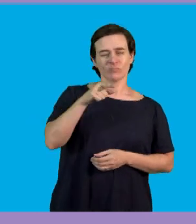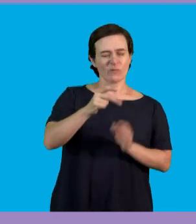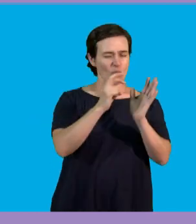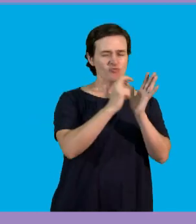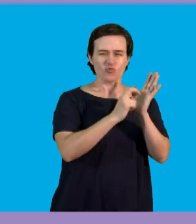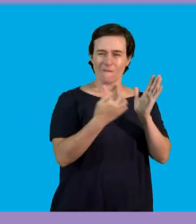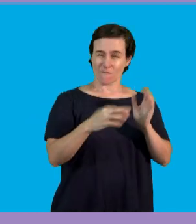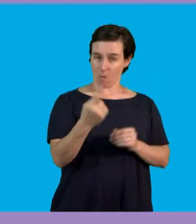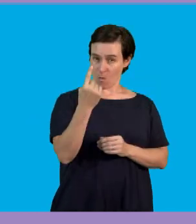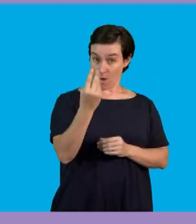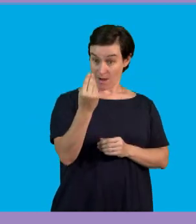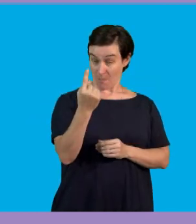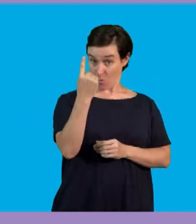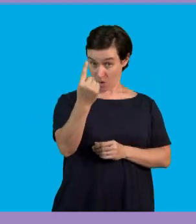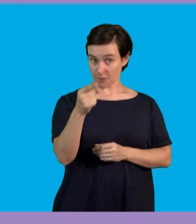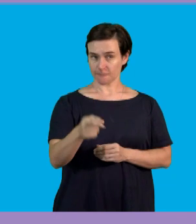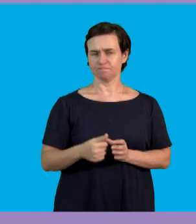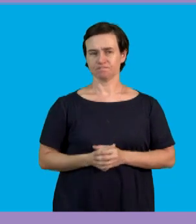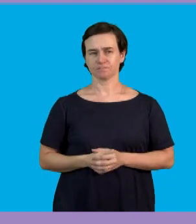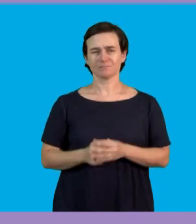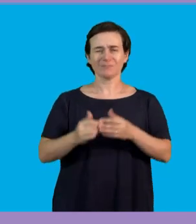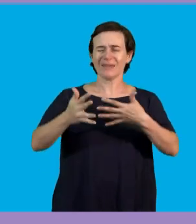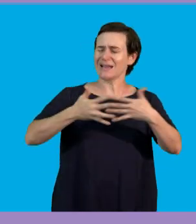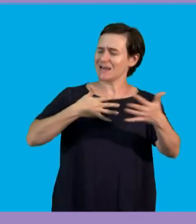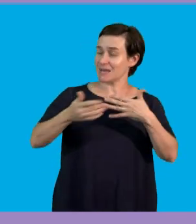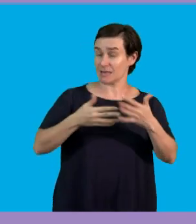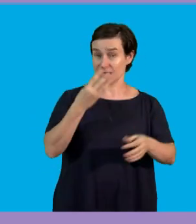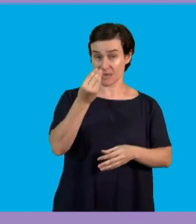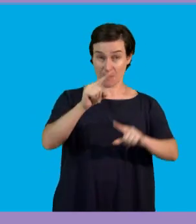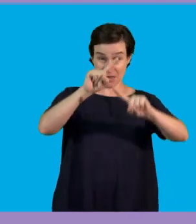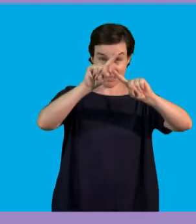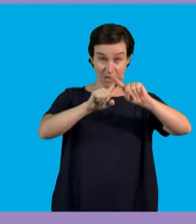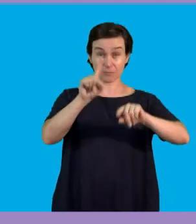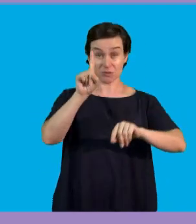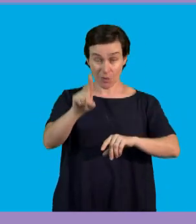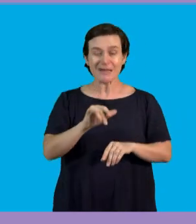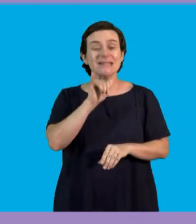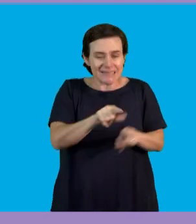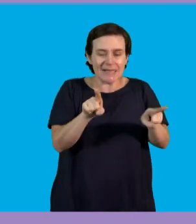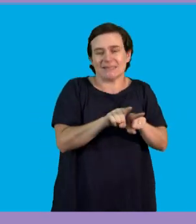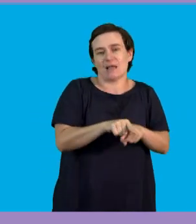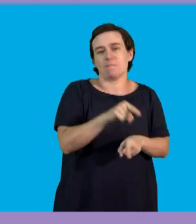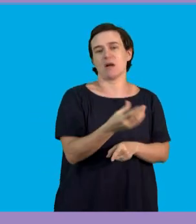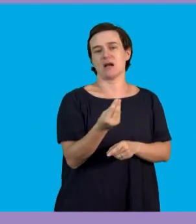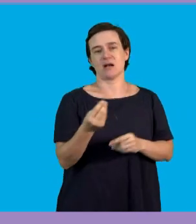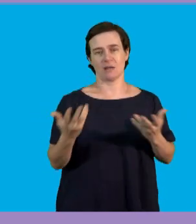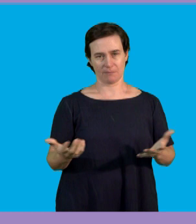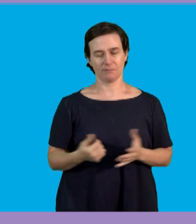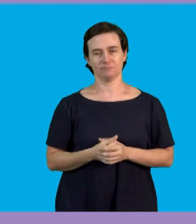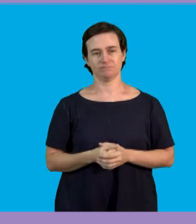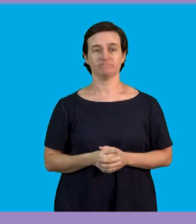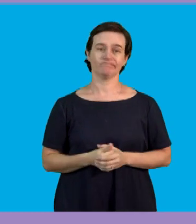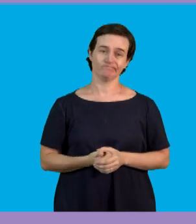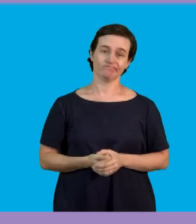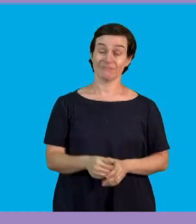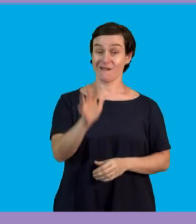1. So we know that any number multiplied by 1 remains the same number. That